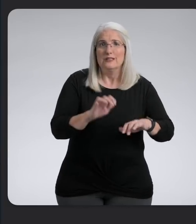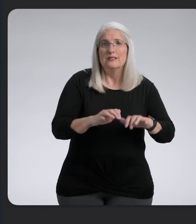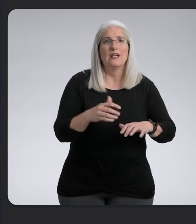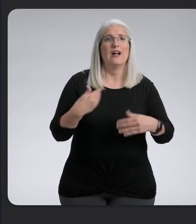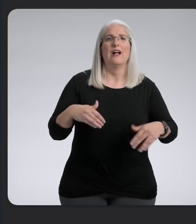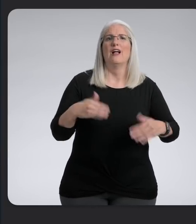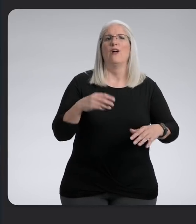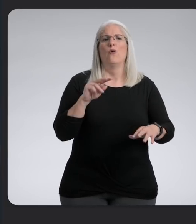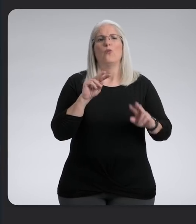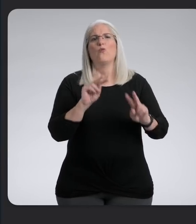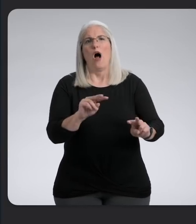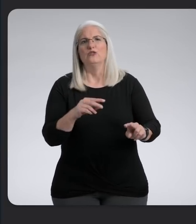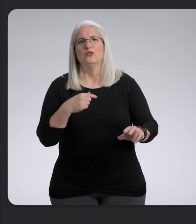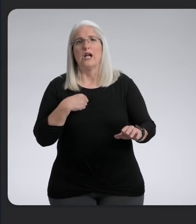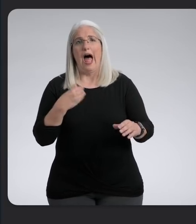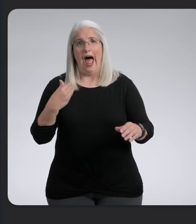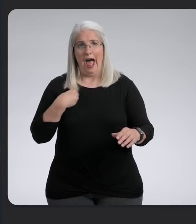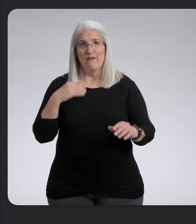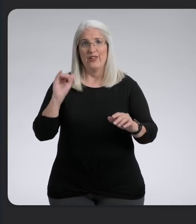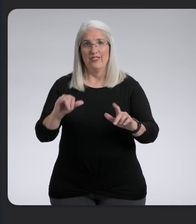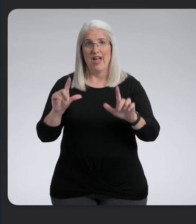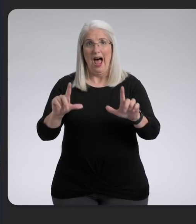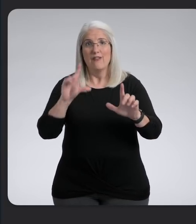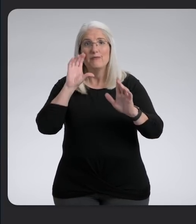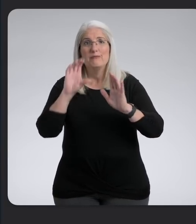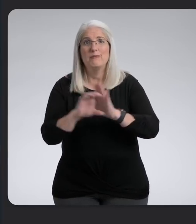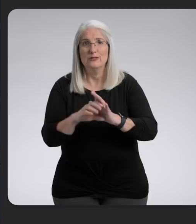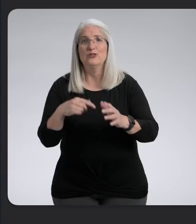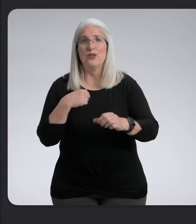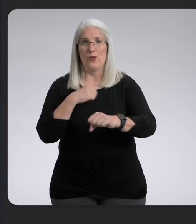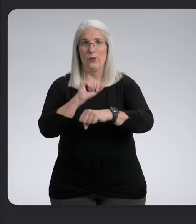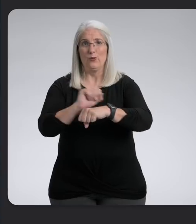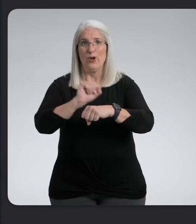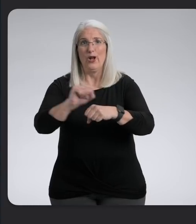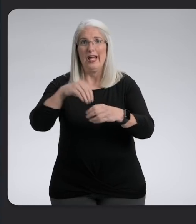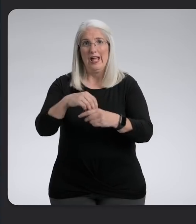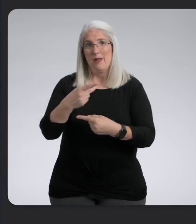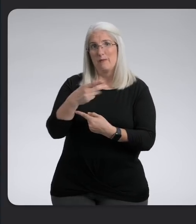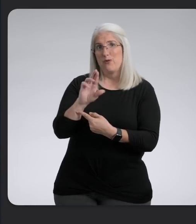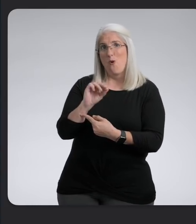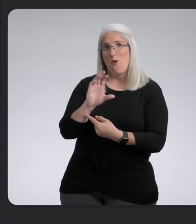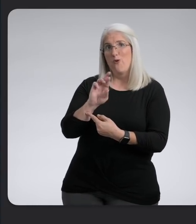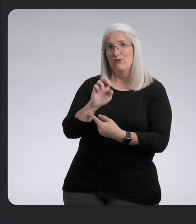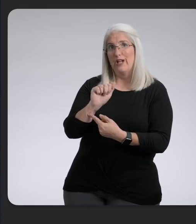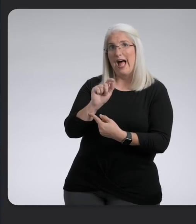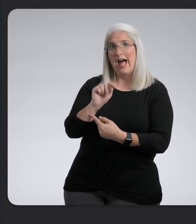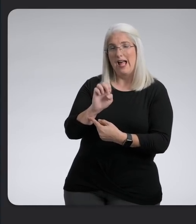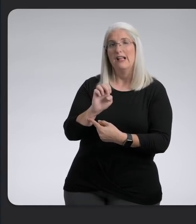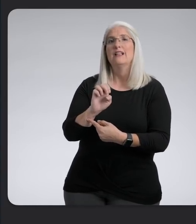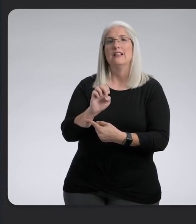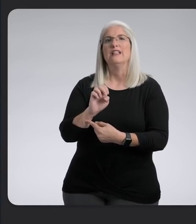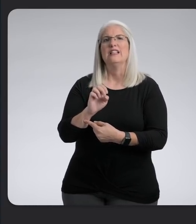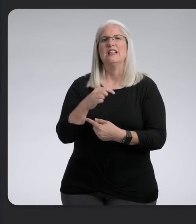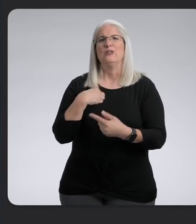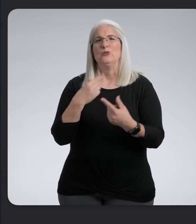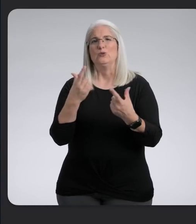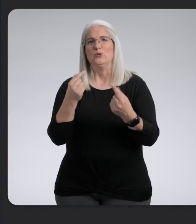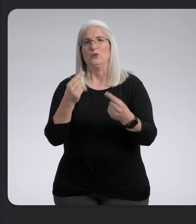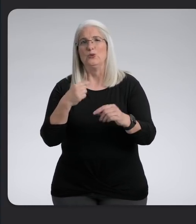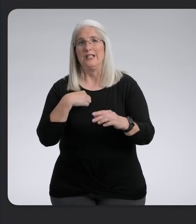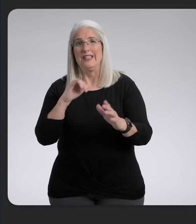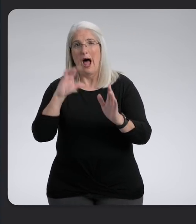Now I have a title text image I've been working on here in Procreate on my iPad. Now I'm going to take this image and drag it